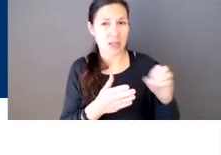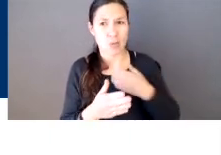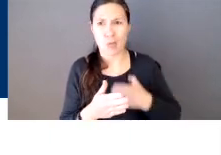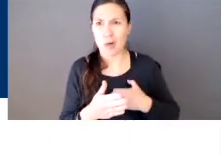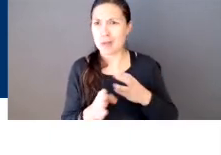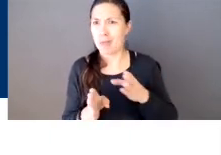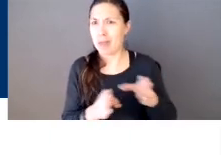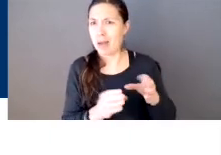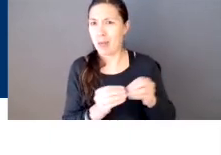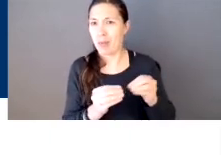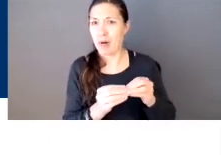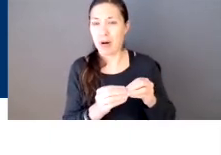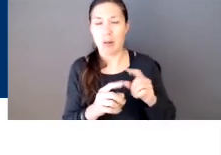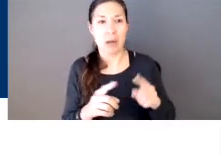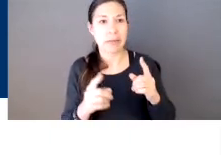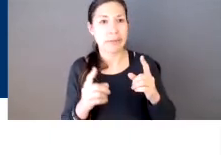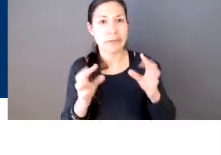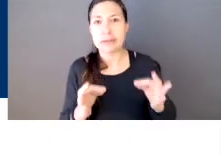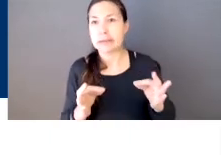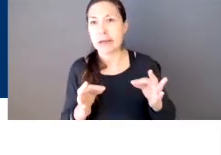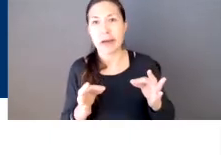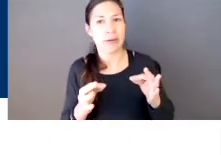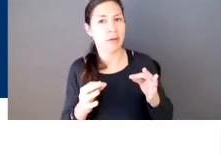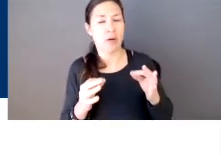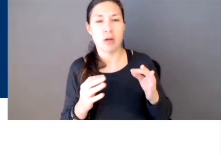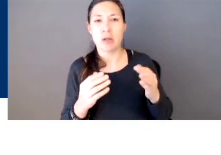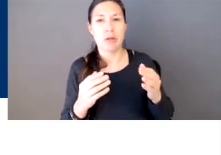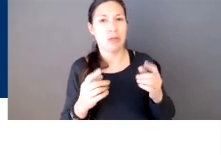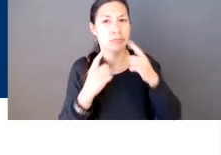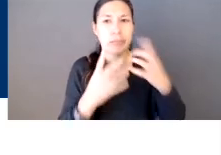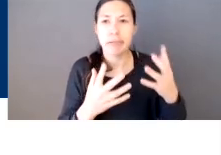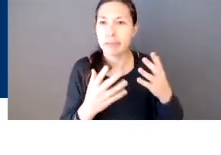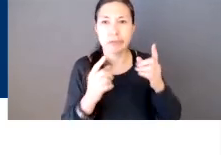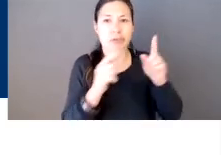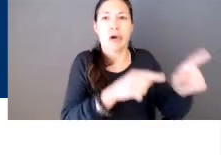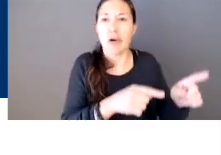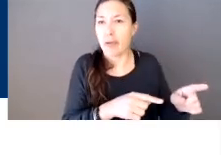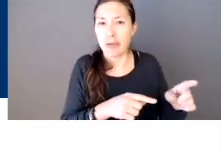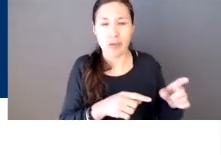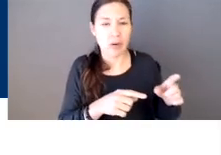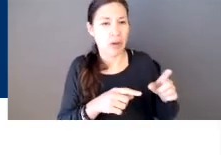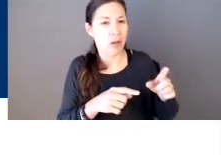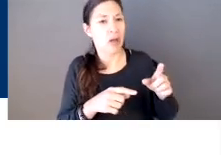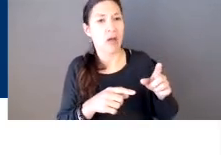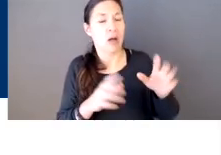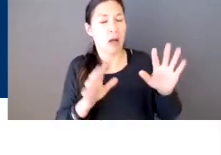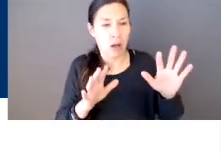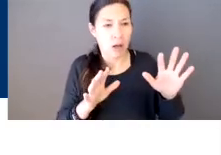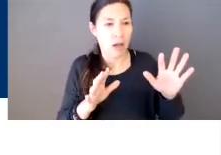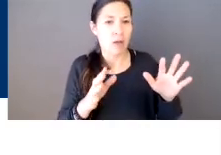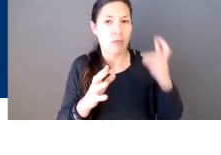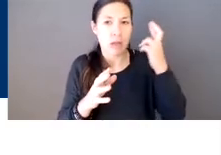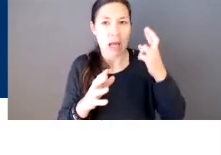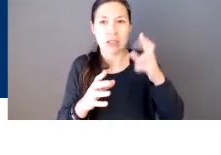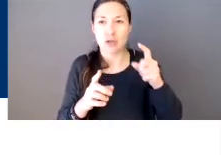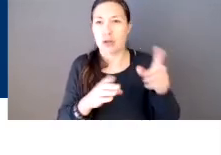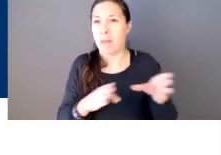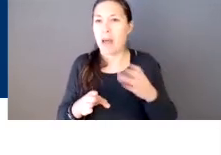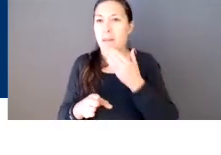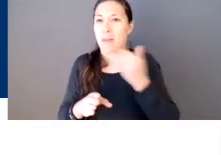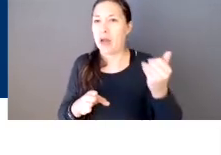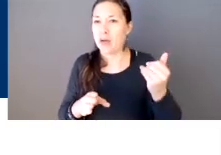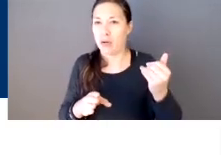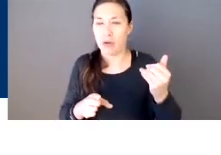out there because it was, the flow of the job. I think that they're learning how important planning can be. No planning can